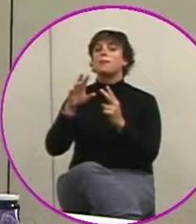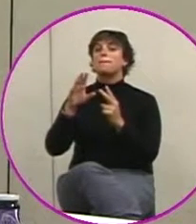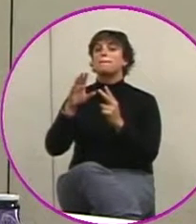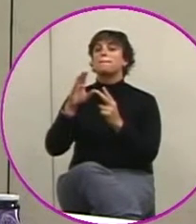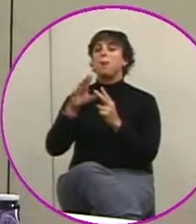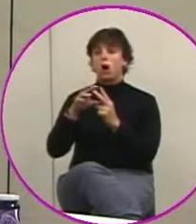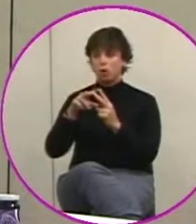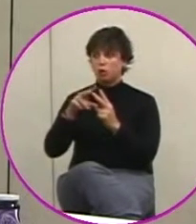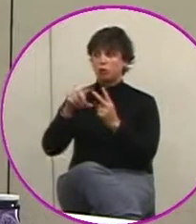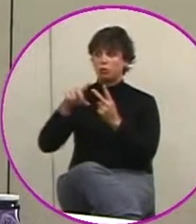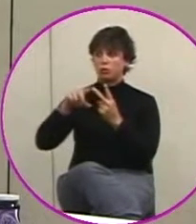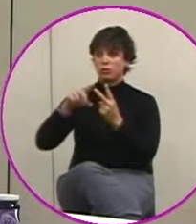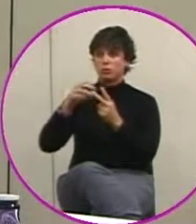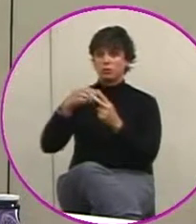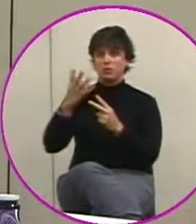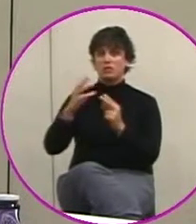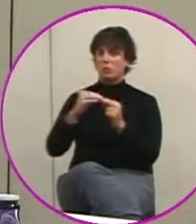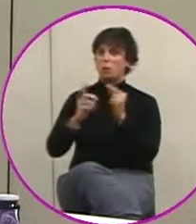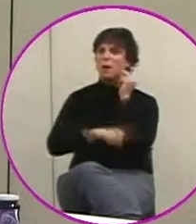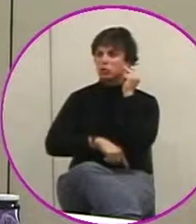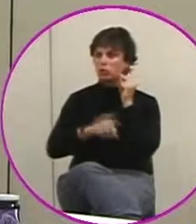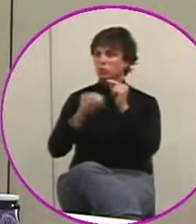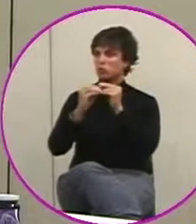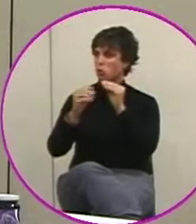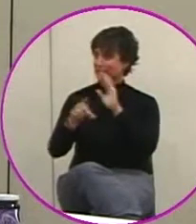more aversives, more punishers,